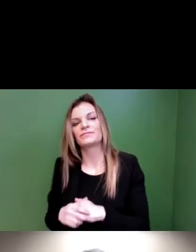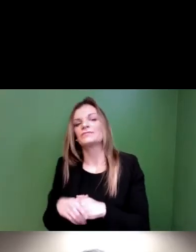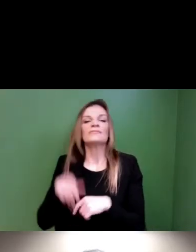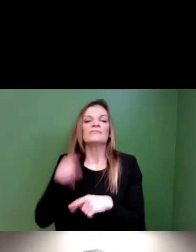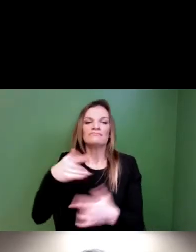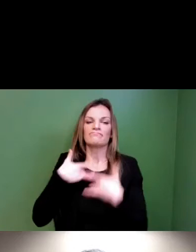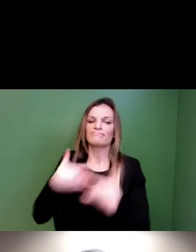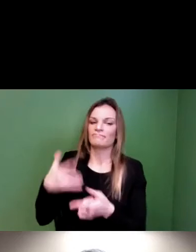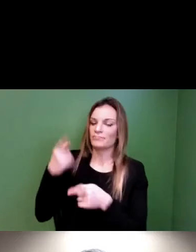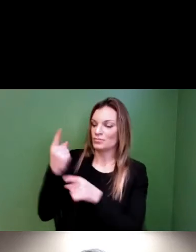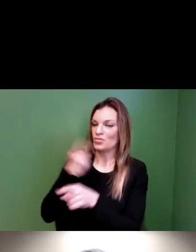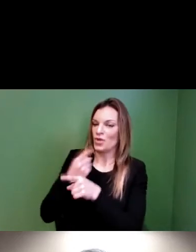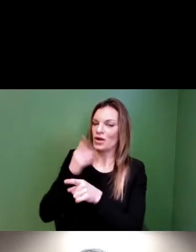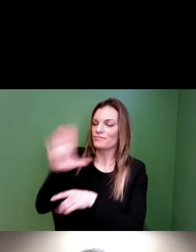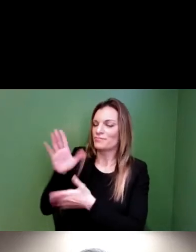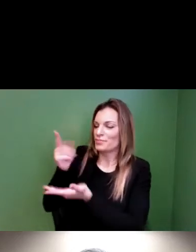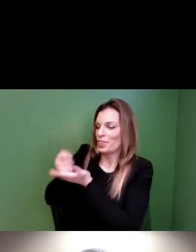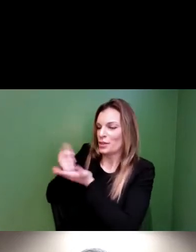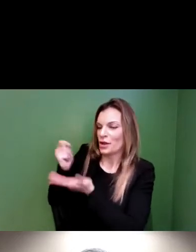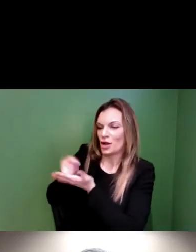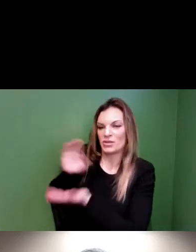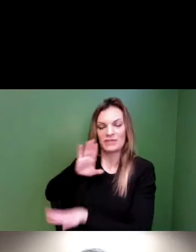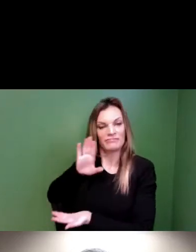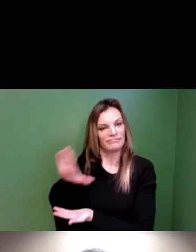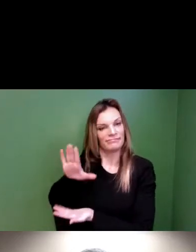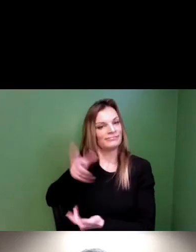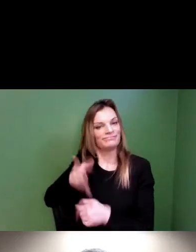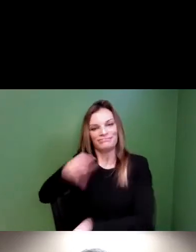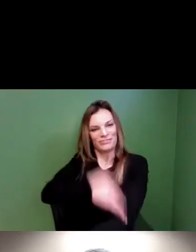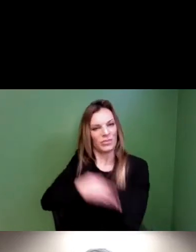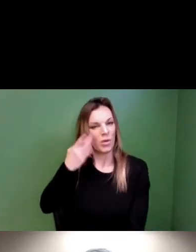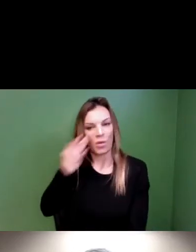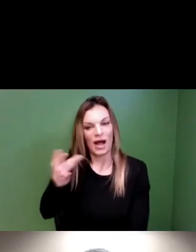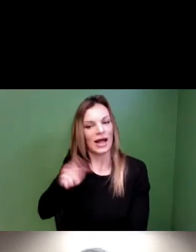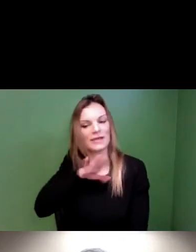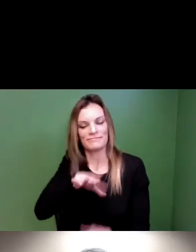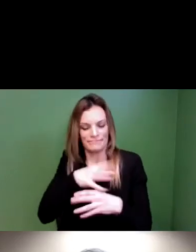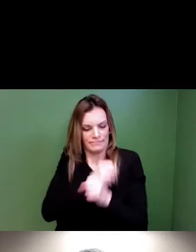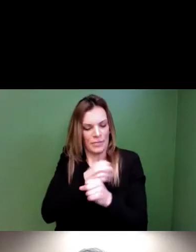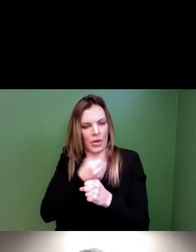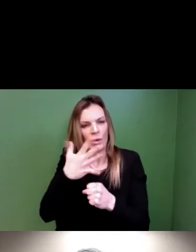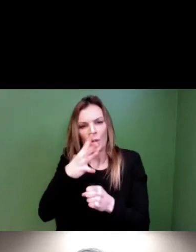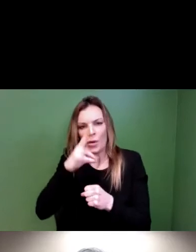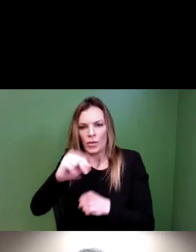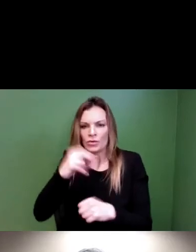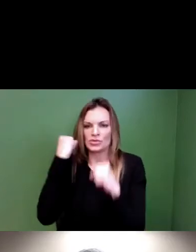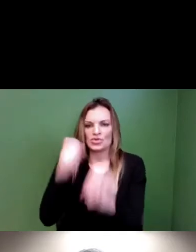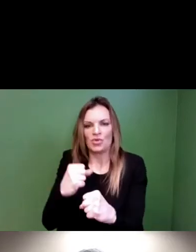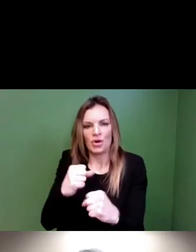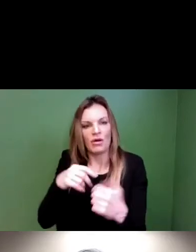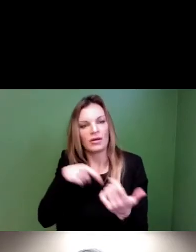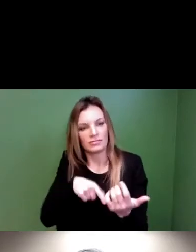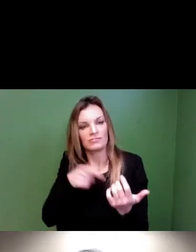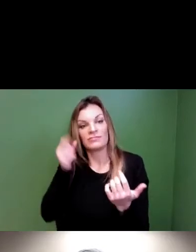problem because the spasms in his foot and ankle were so strong that all it really did was just cause skin breakdown.